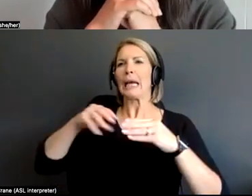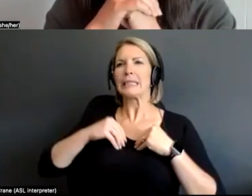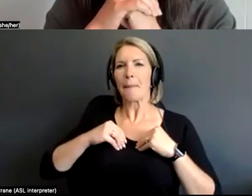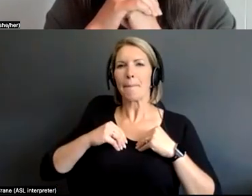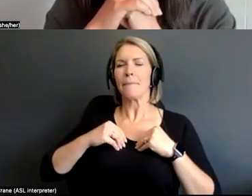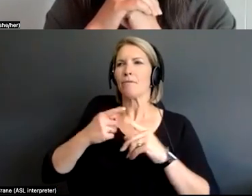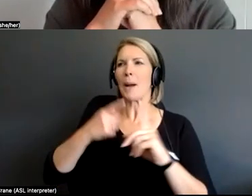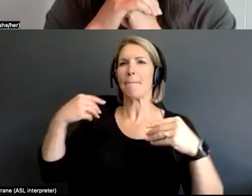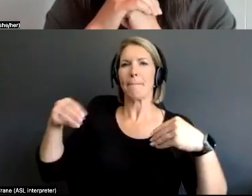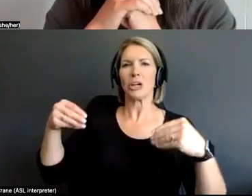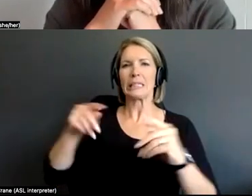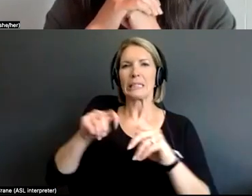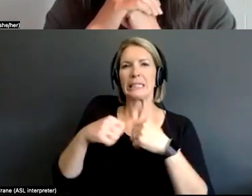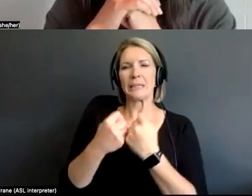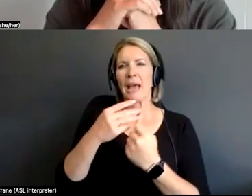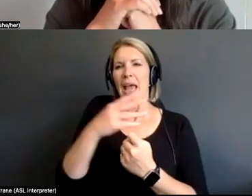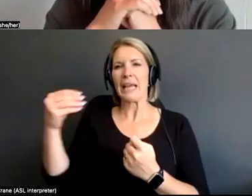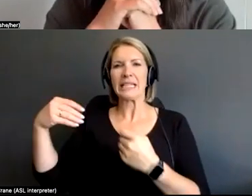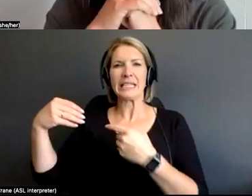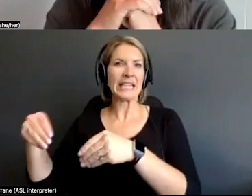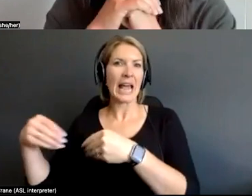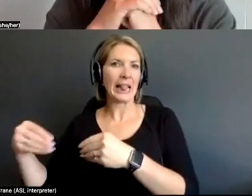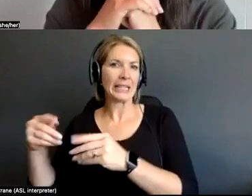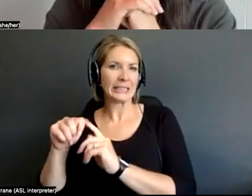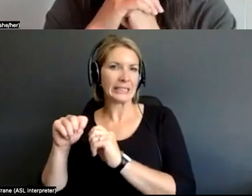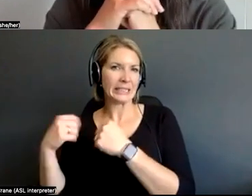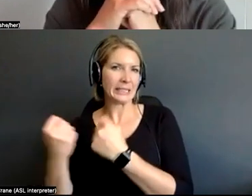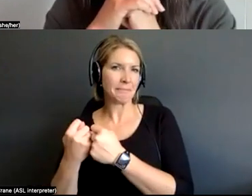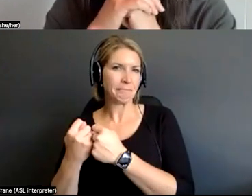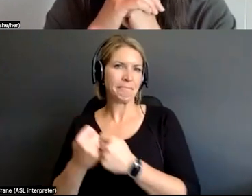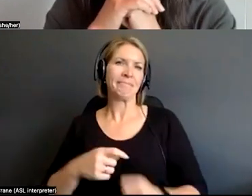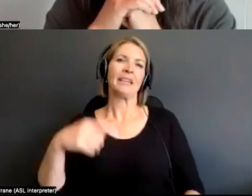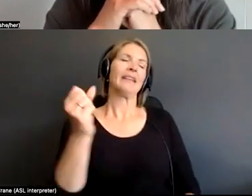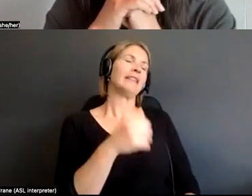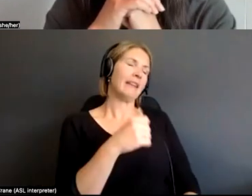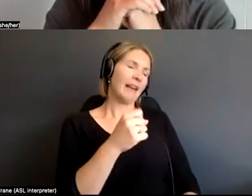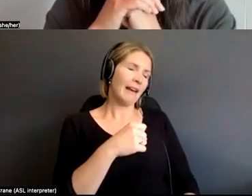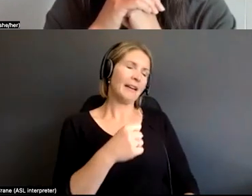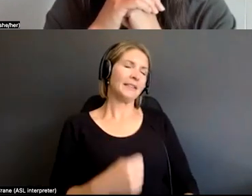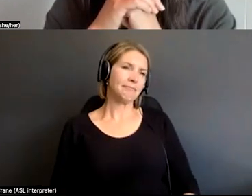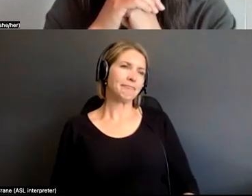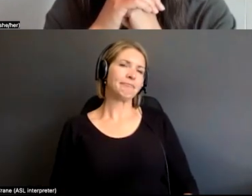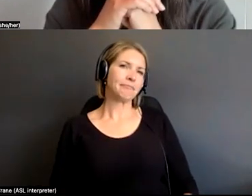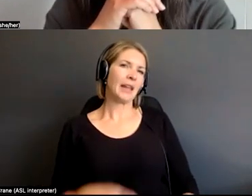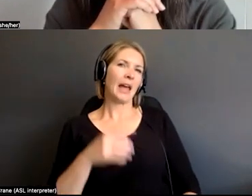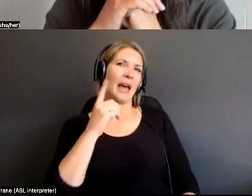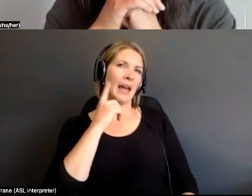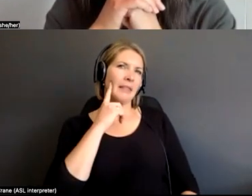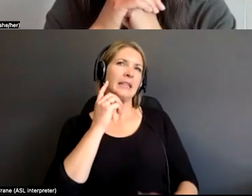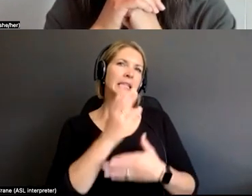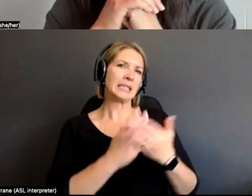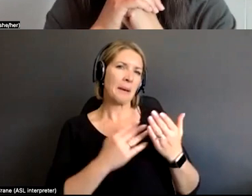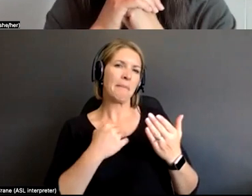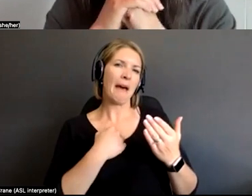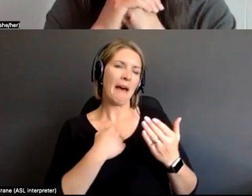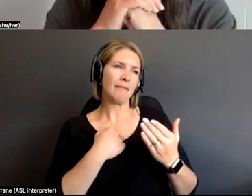sell? Yeah, I think, again, Arsenal has a bit of a different approach to this, which is great, is